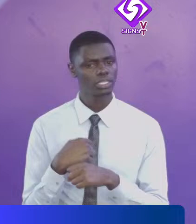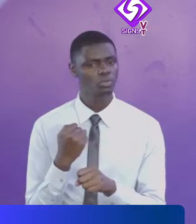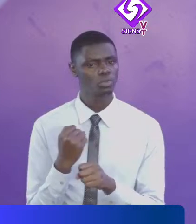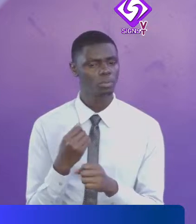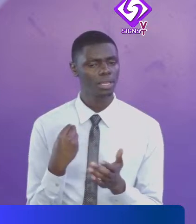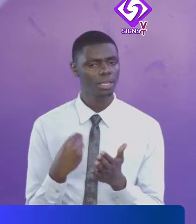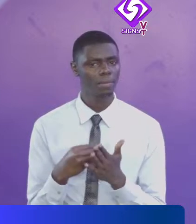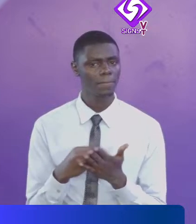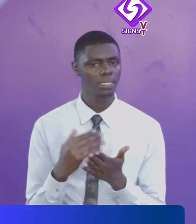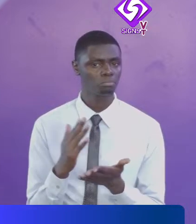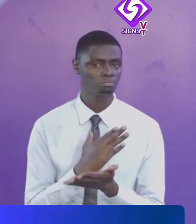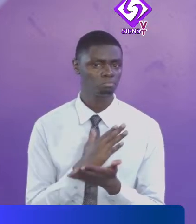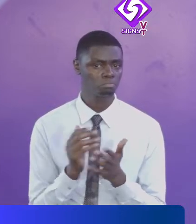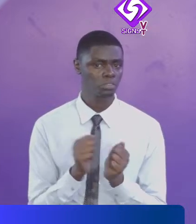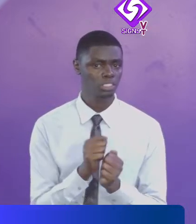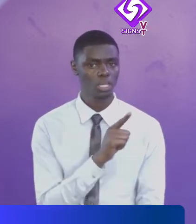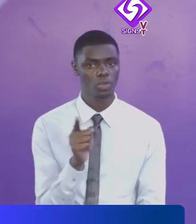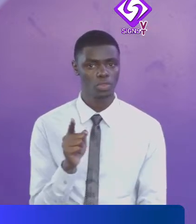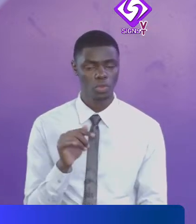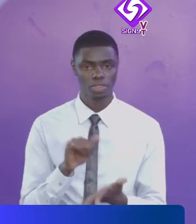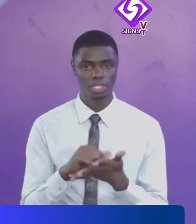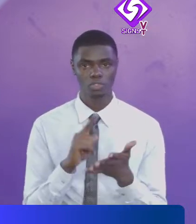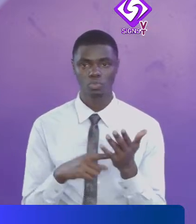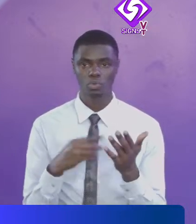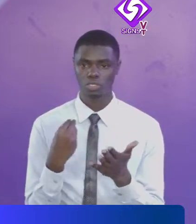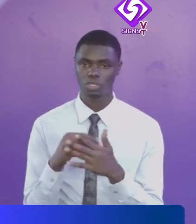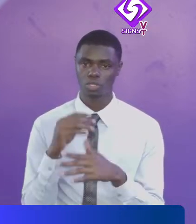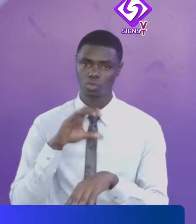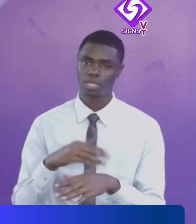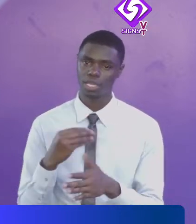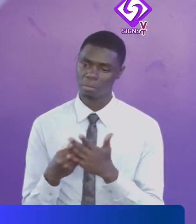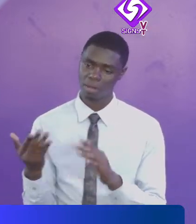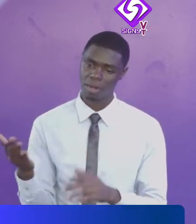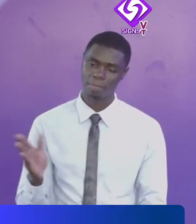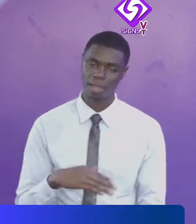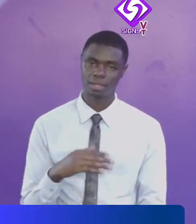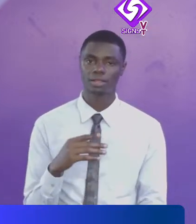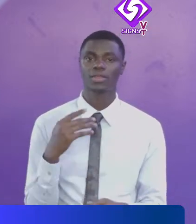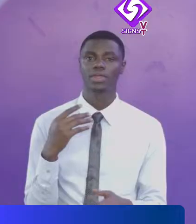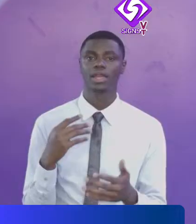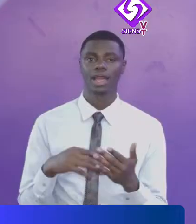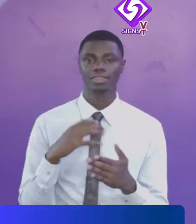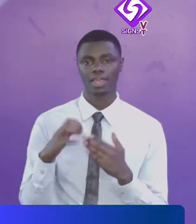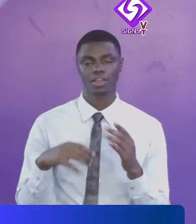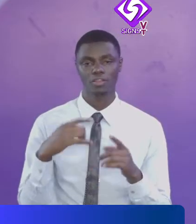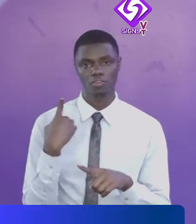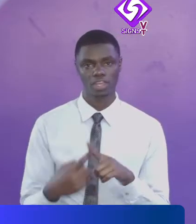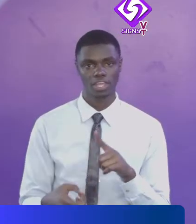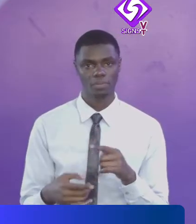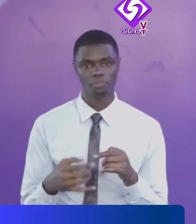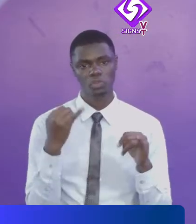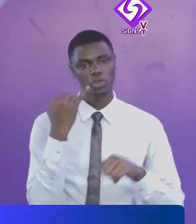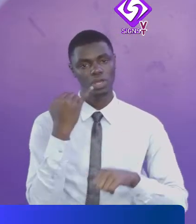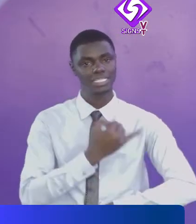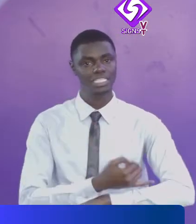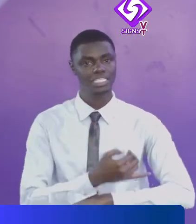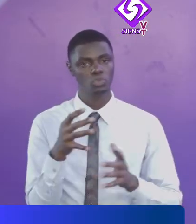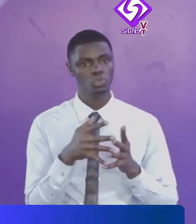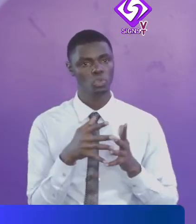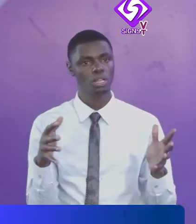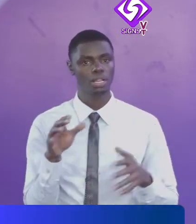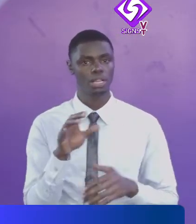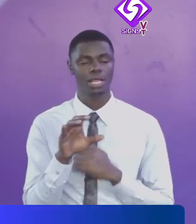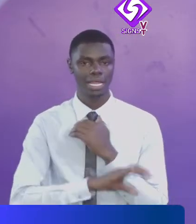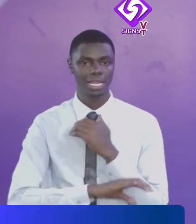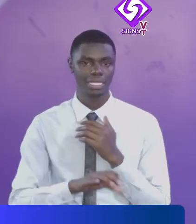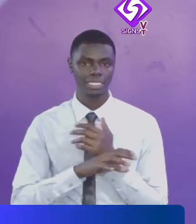with you, because that's what dividends are. They have made money in the year, they pay you a dividend. And as these institutions grow, just as the country is growing as